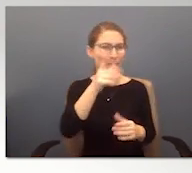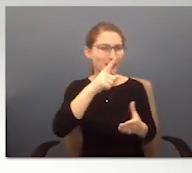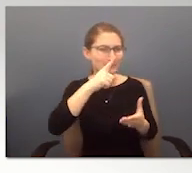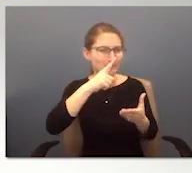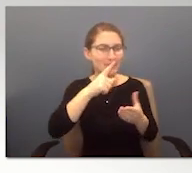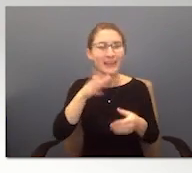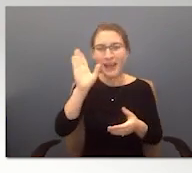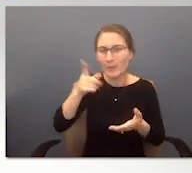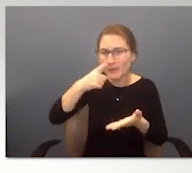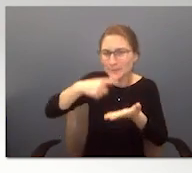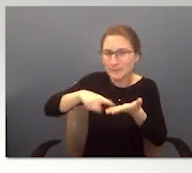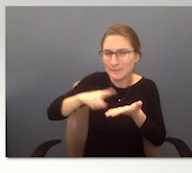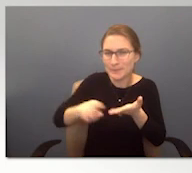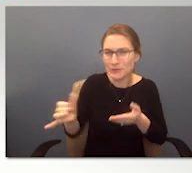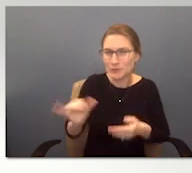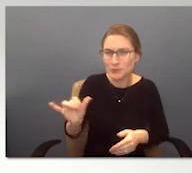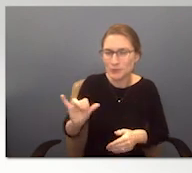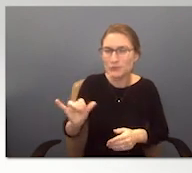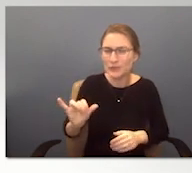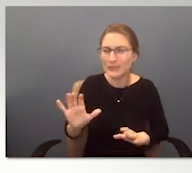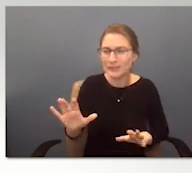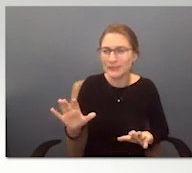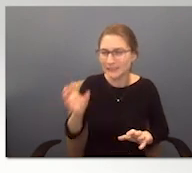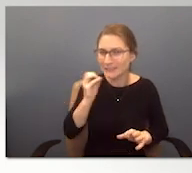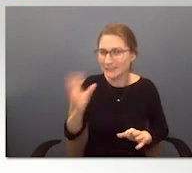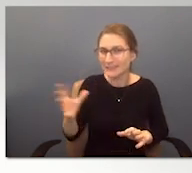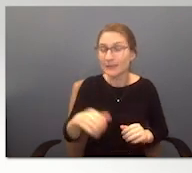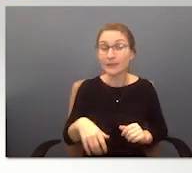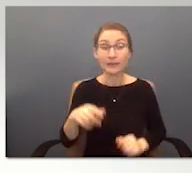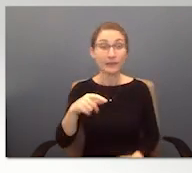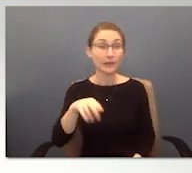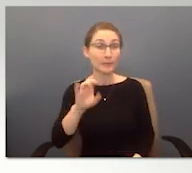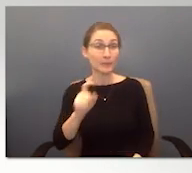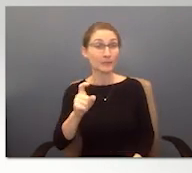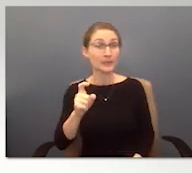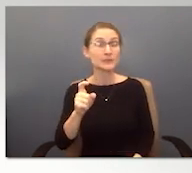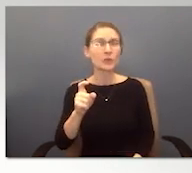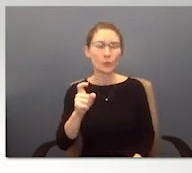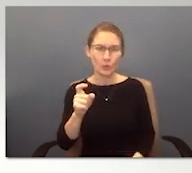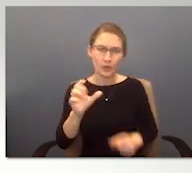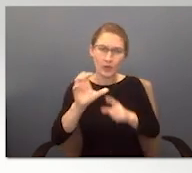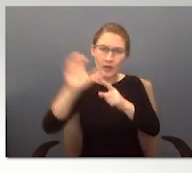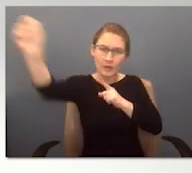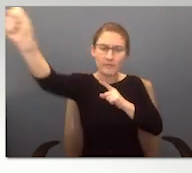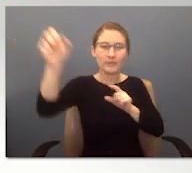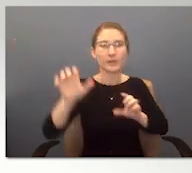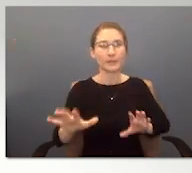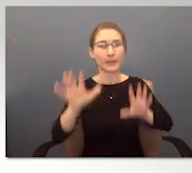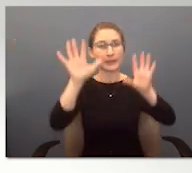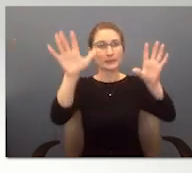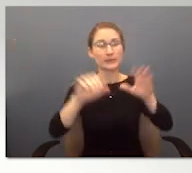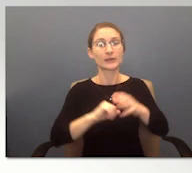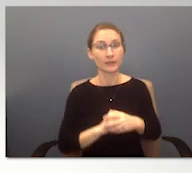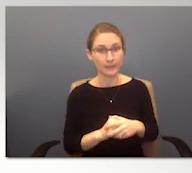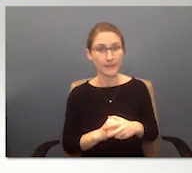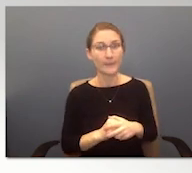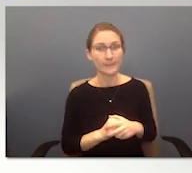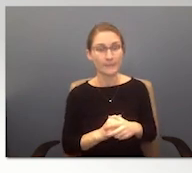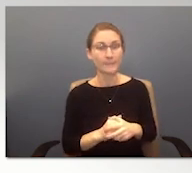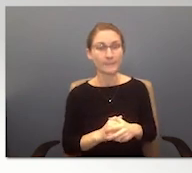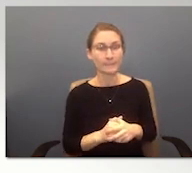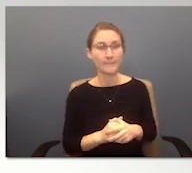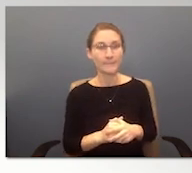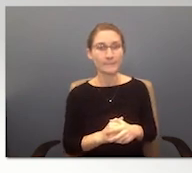into that too. I'll tell you, Publix was amazing, and no matter which Publix I went to when we